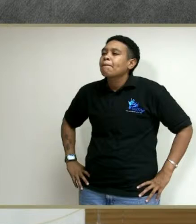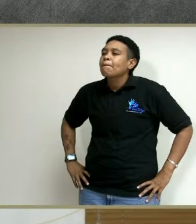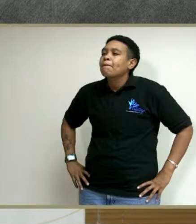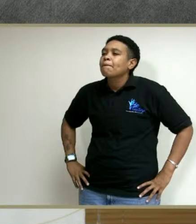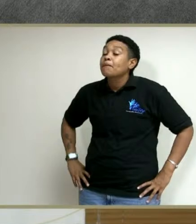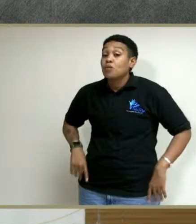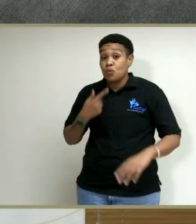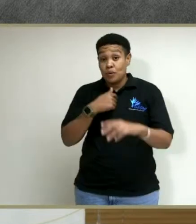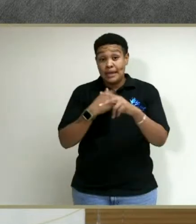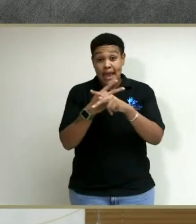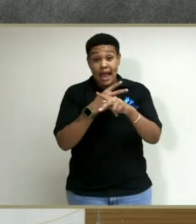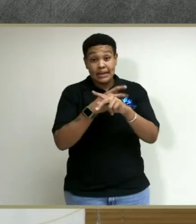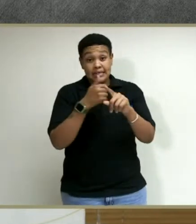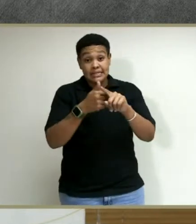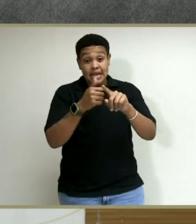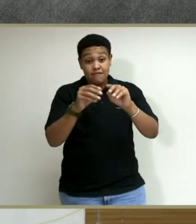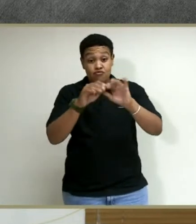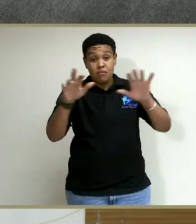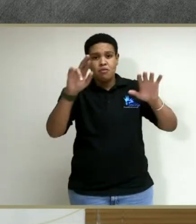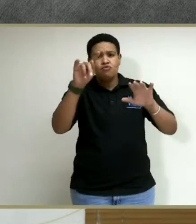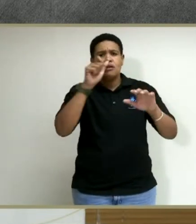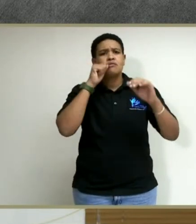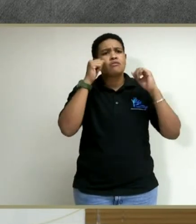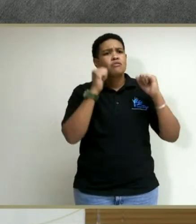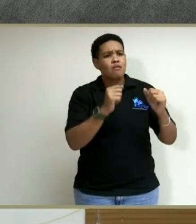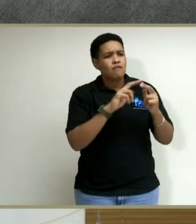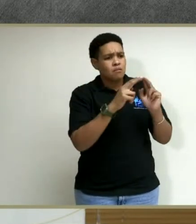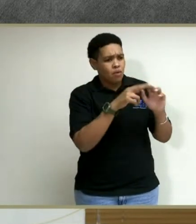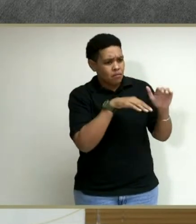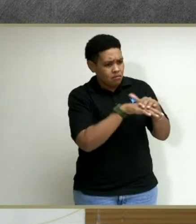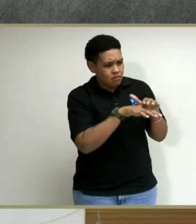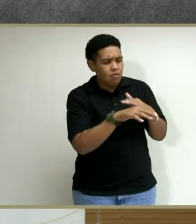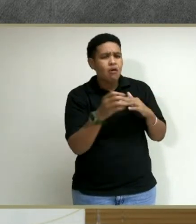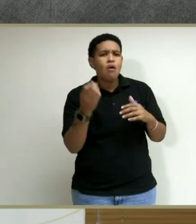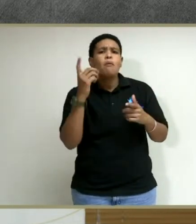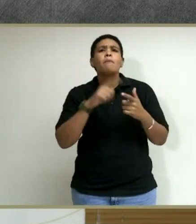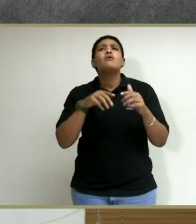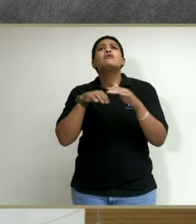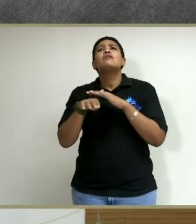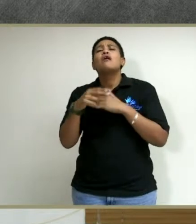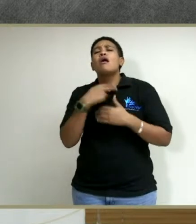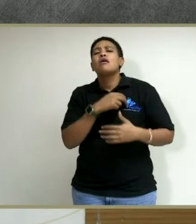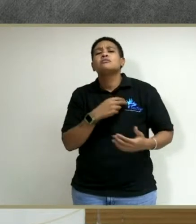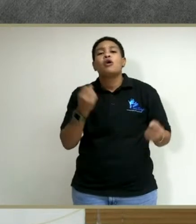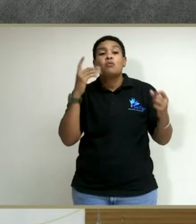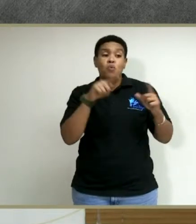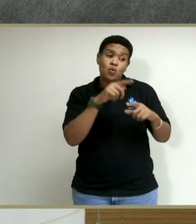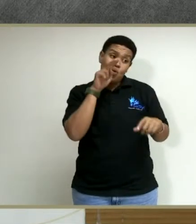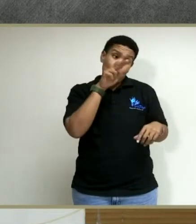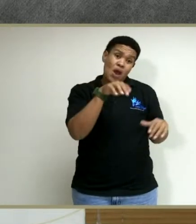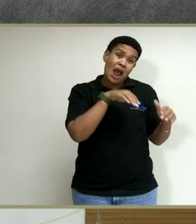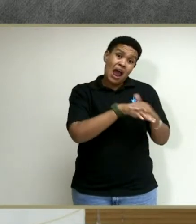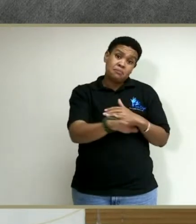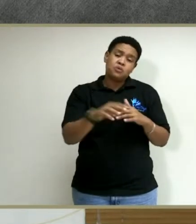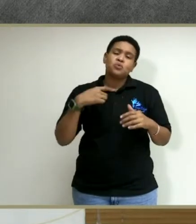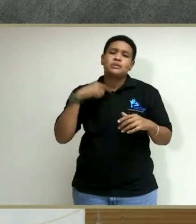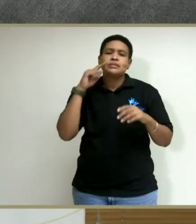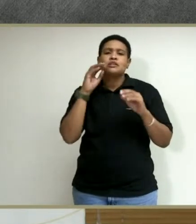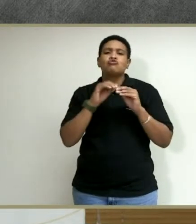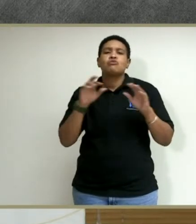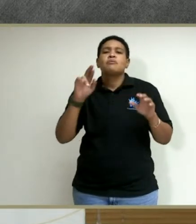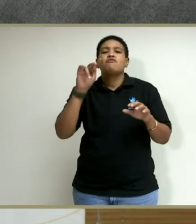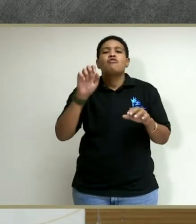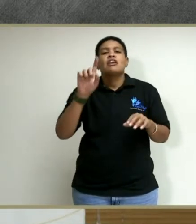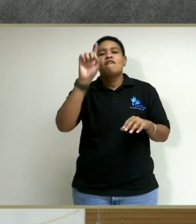the admissions. When we look at admissions, we see a reproductive rate of about 1. We want to be less than 1, but as I said,